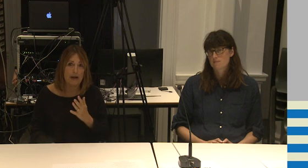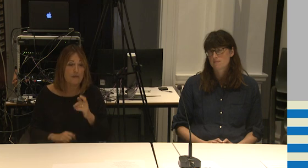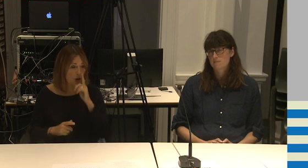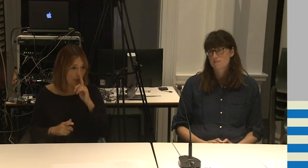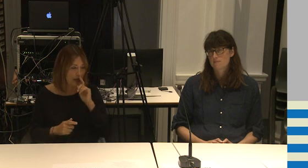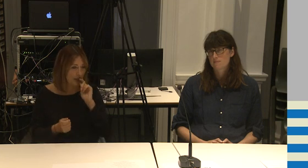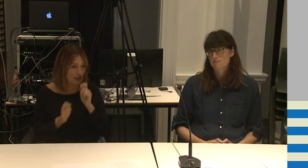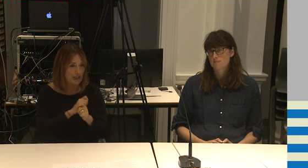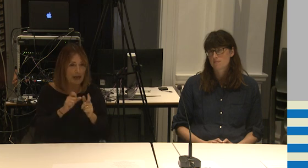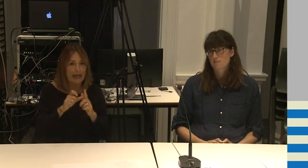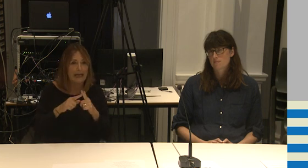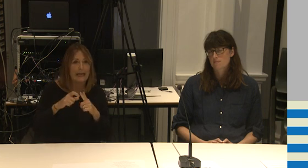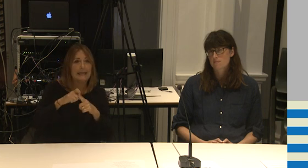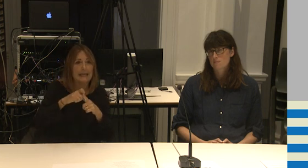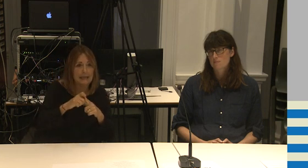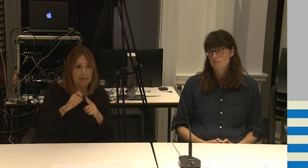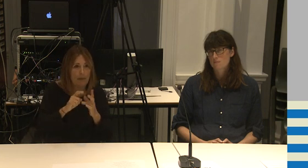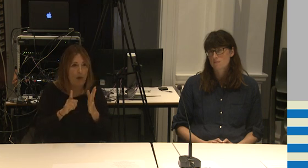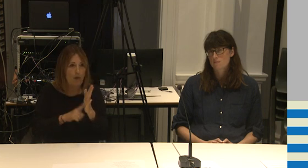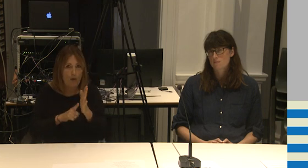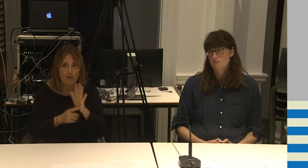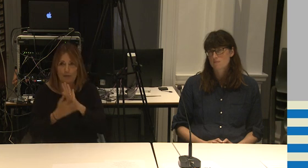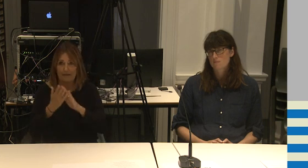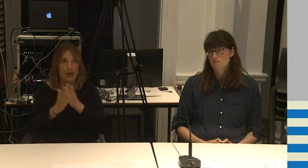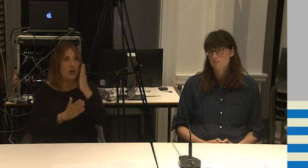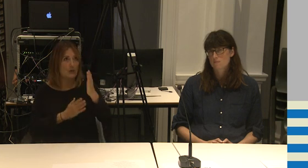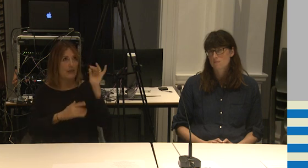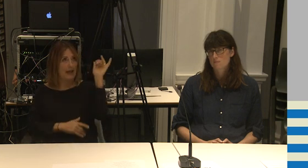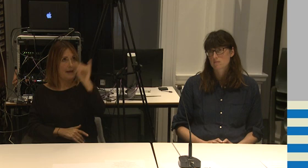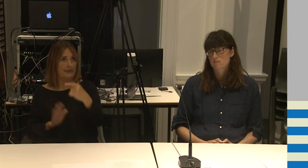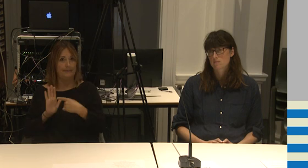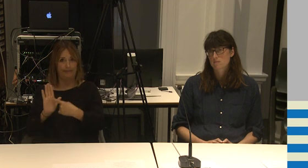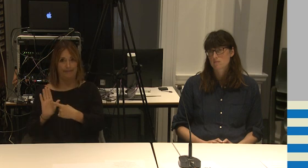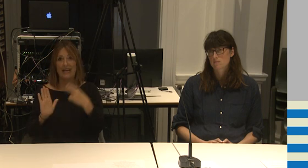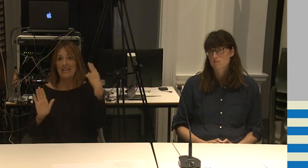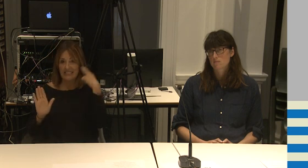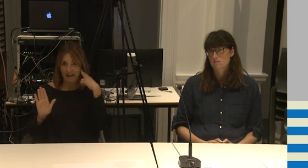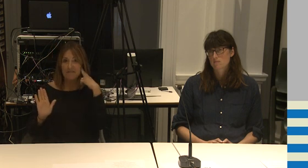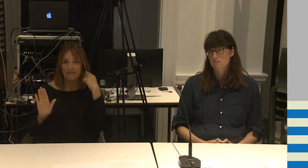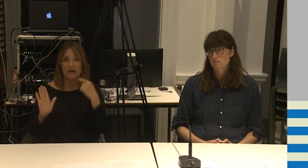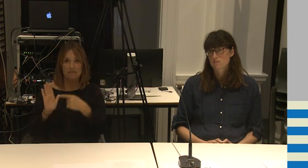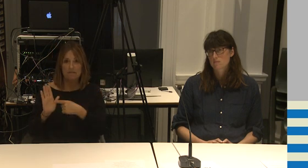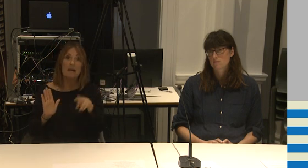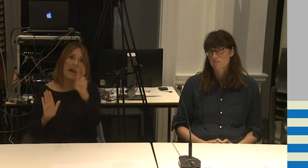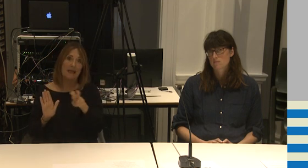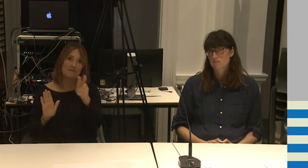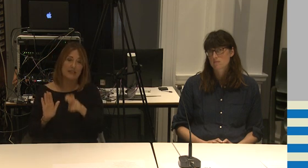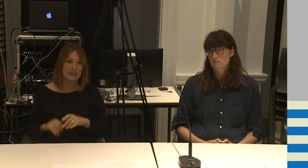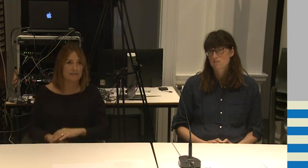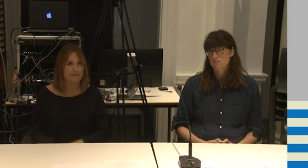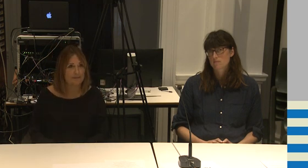pull so that if I go to the airport or whatever, I just say, yeah, deaf, I'm deaf, but I can lip